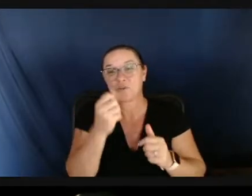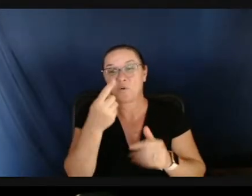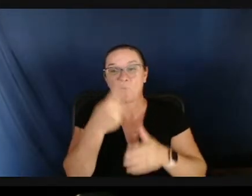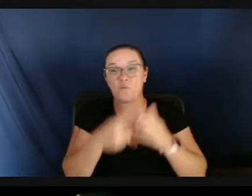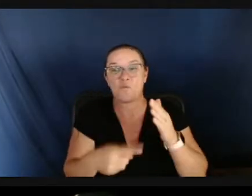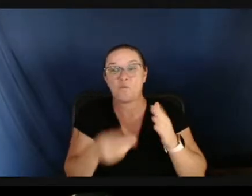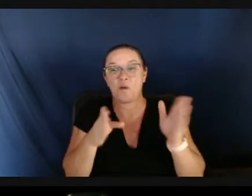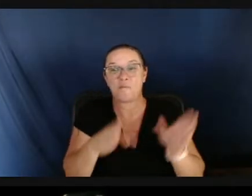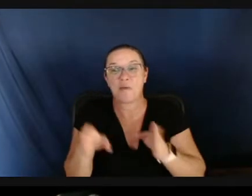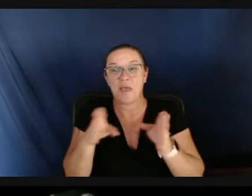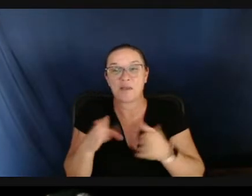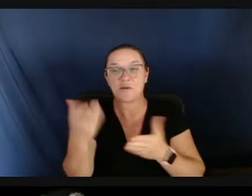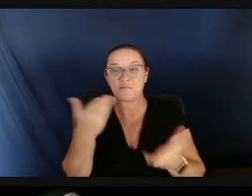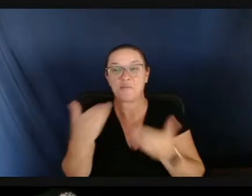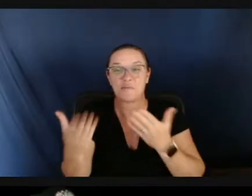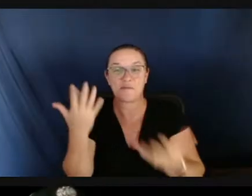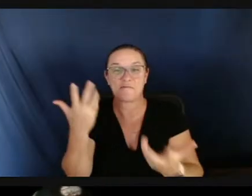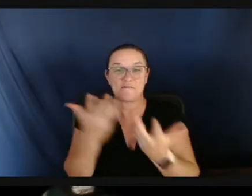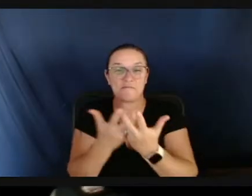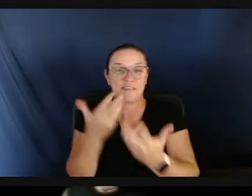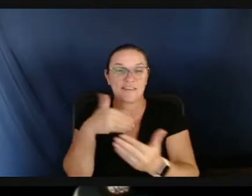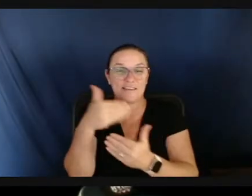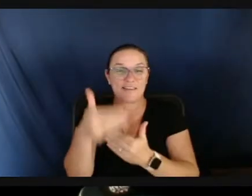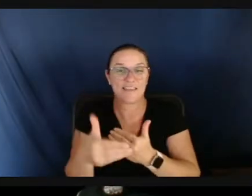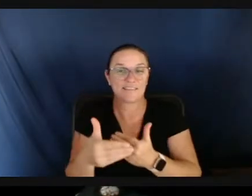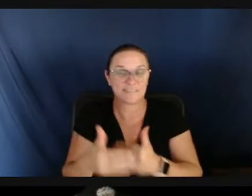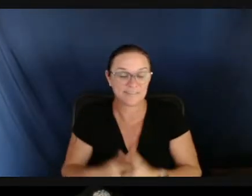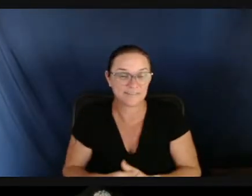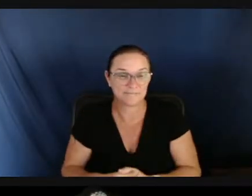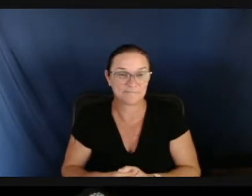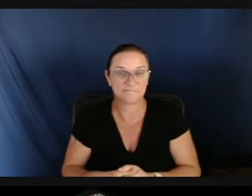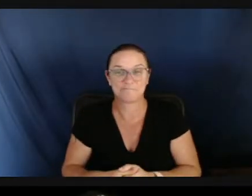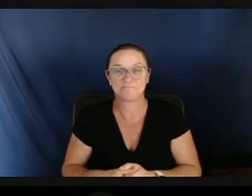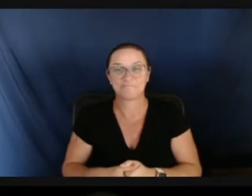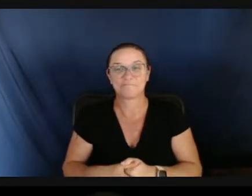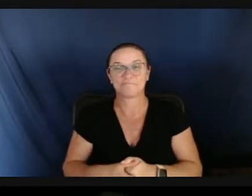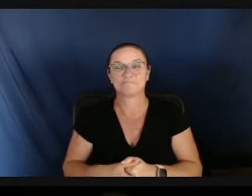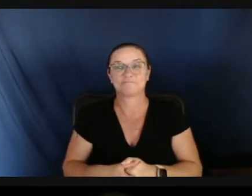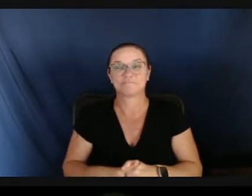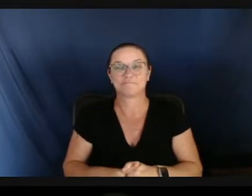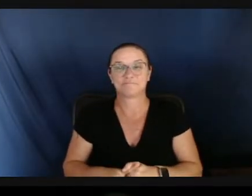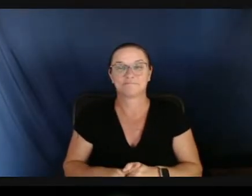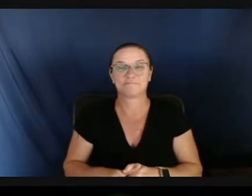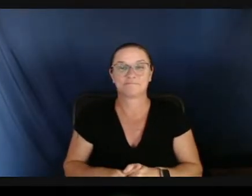and just have that little extra context of the patterns from before.